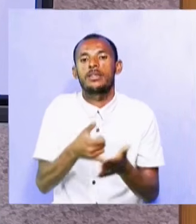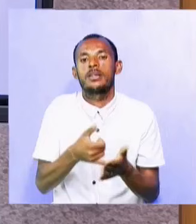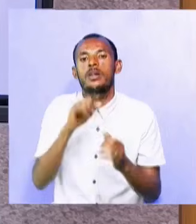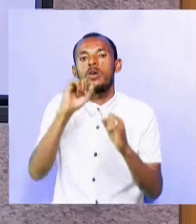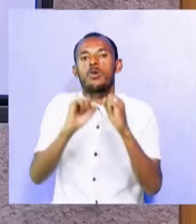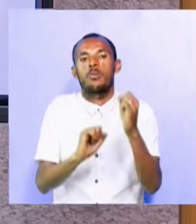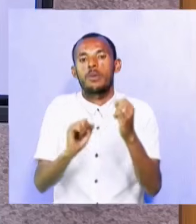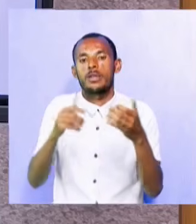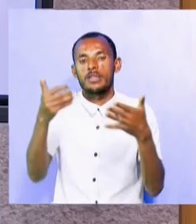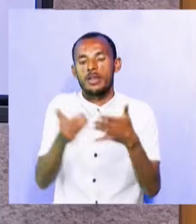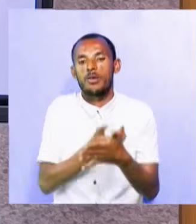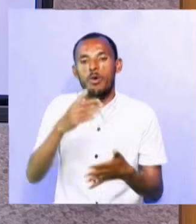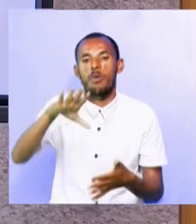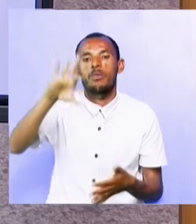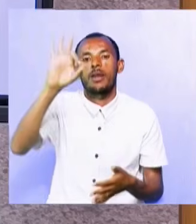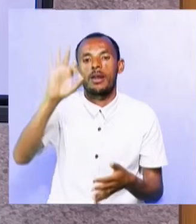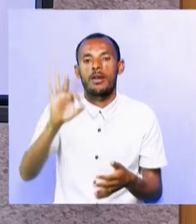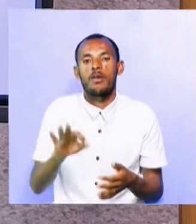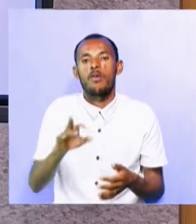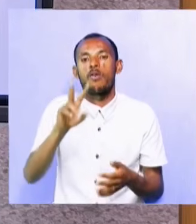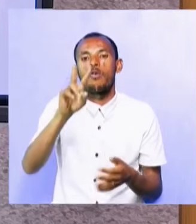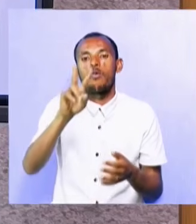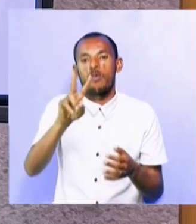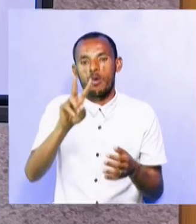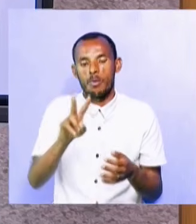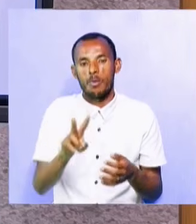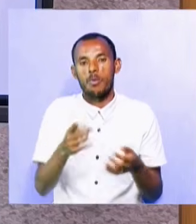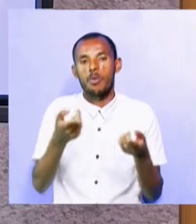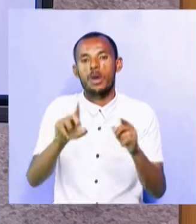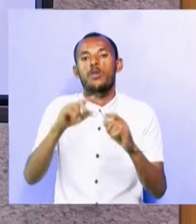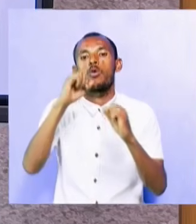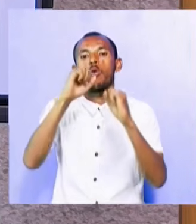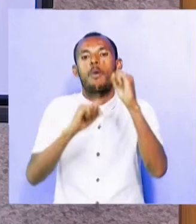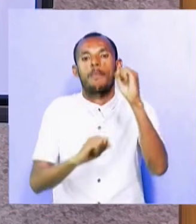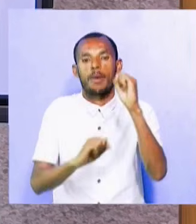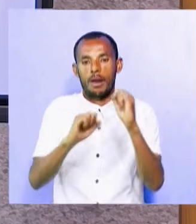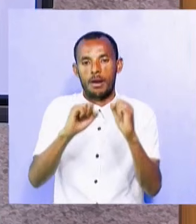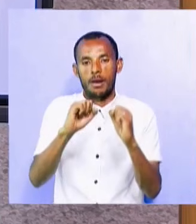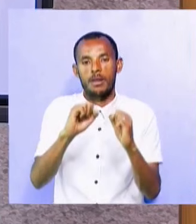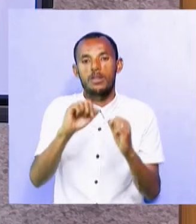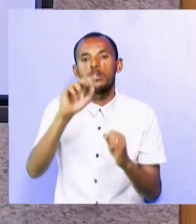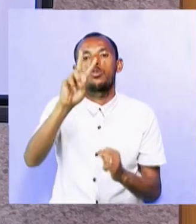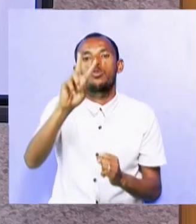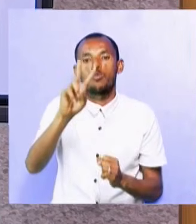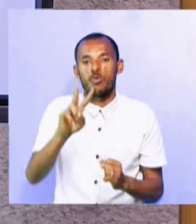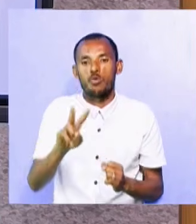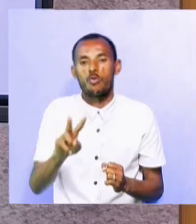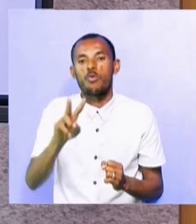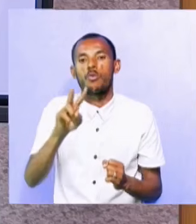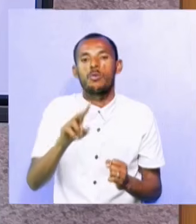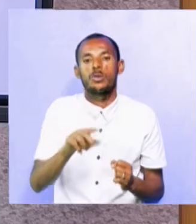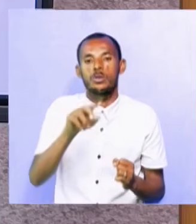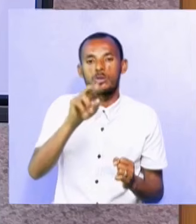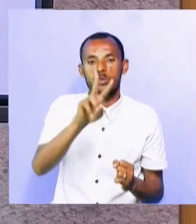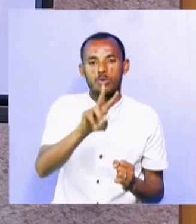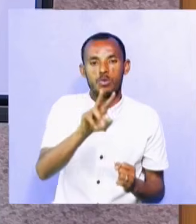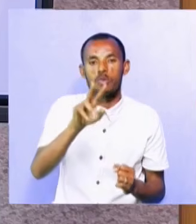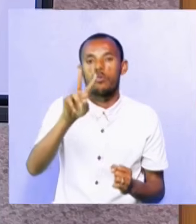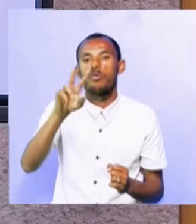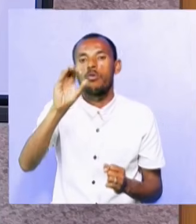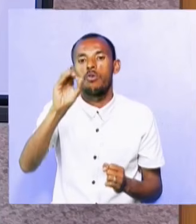compare the newly obtained volume. Whenever you compare those two volumes, you can see